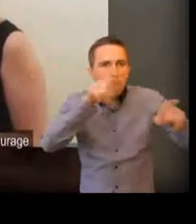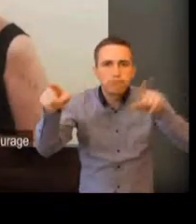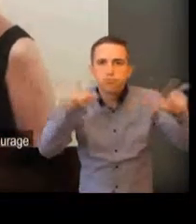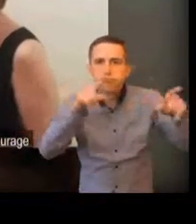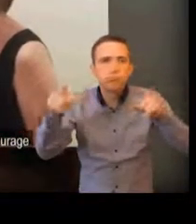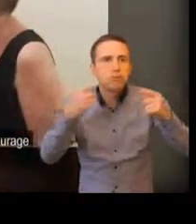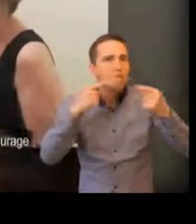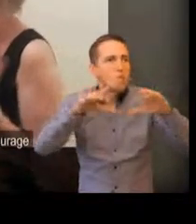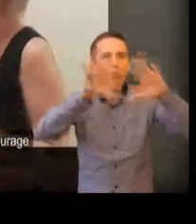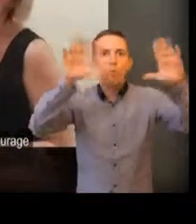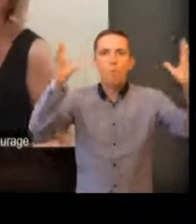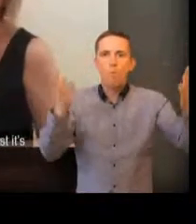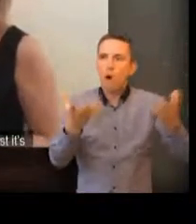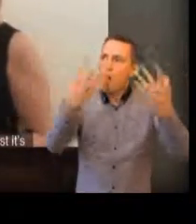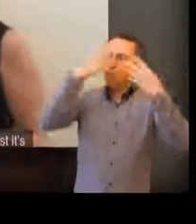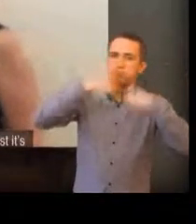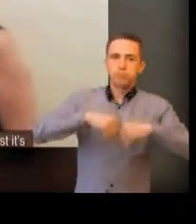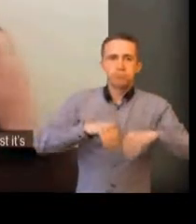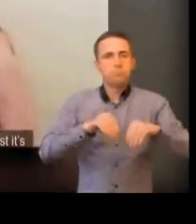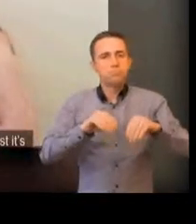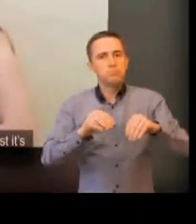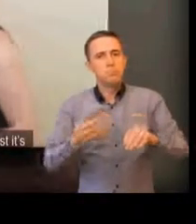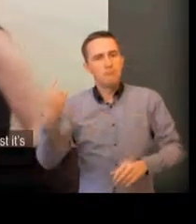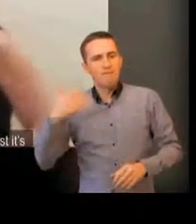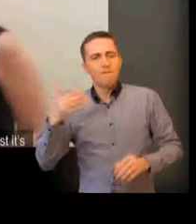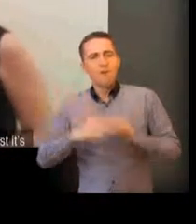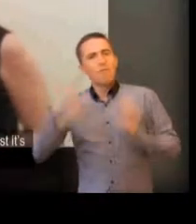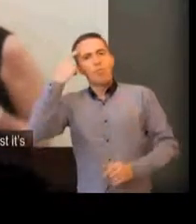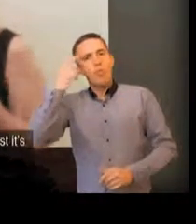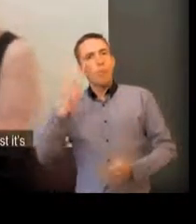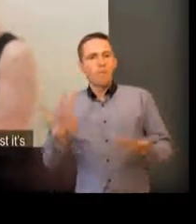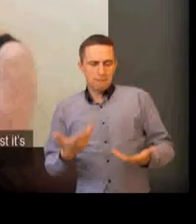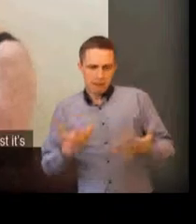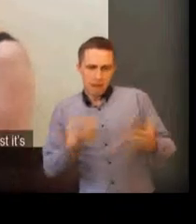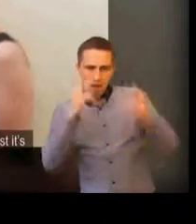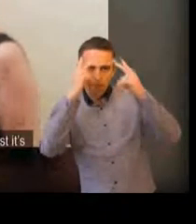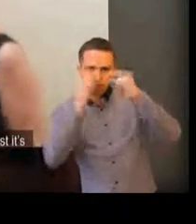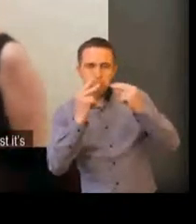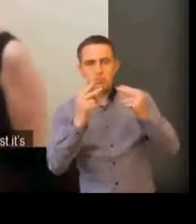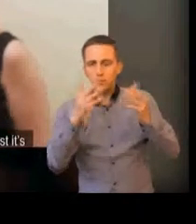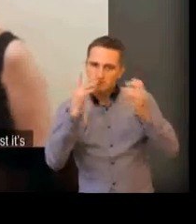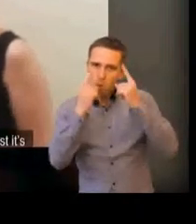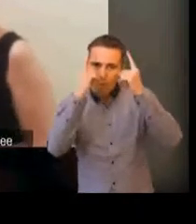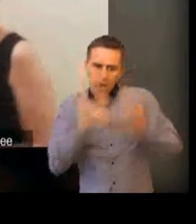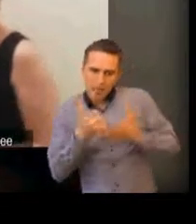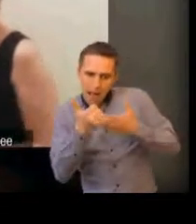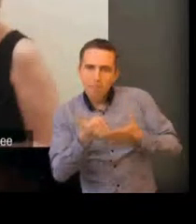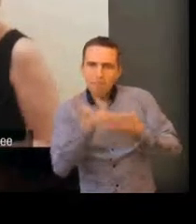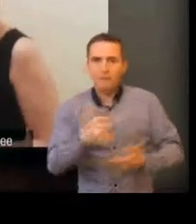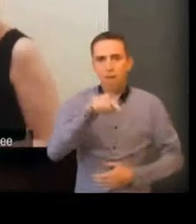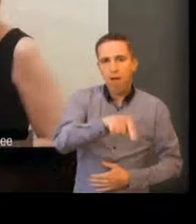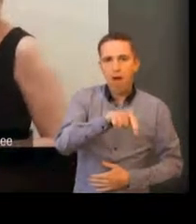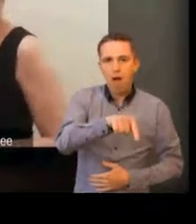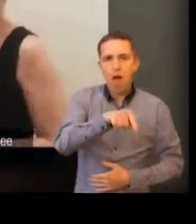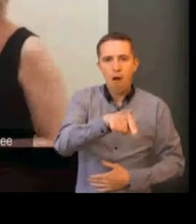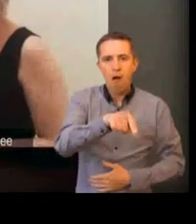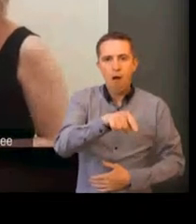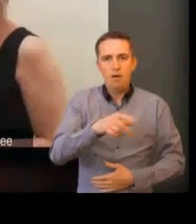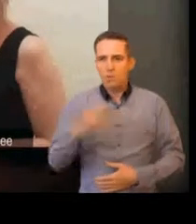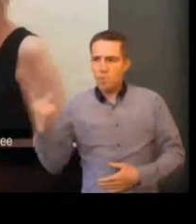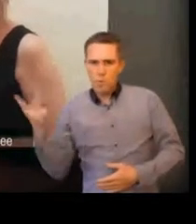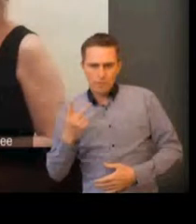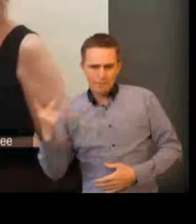honest. Now that she's much more aware of things and she's moving about more and different things, we're aware that we need to stimulate